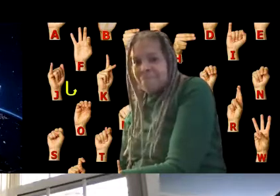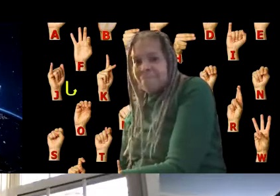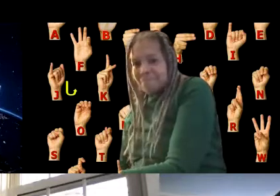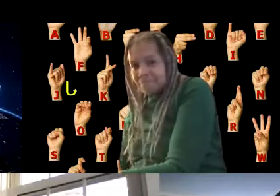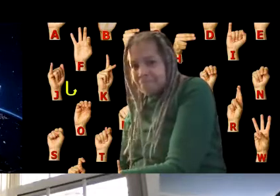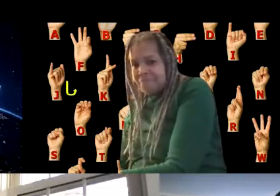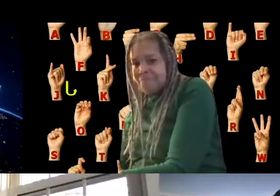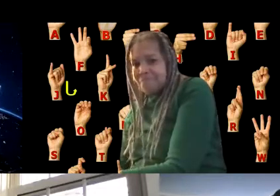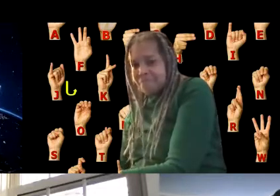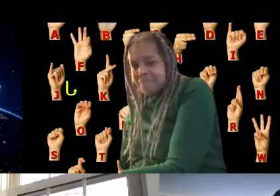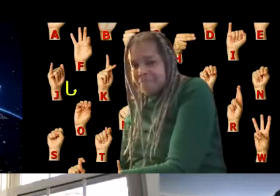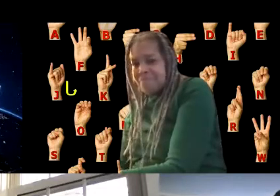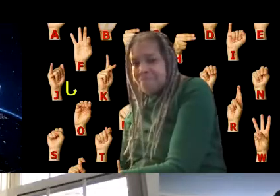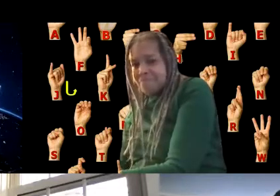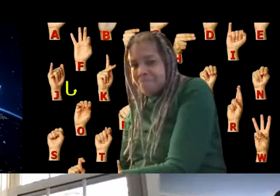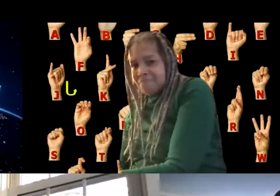happens, right? And that's not